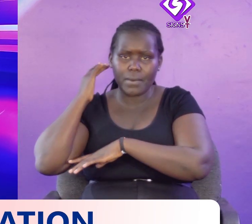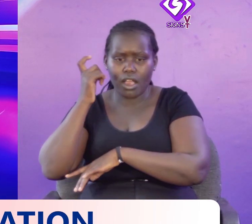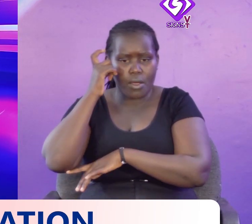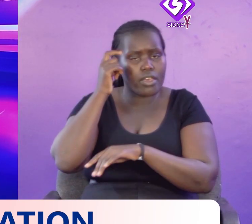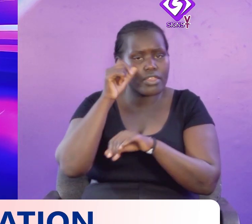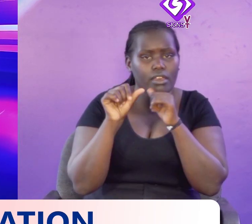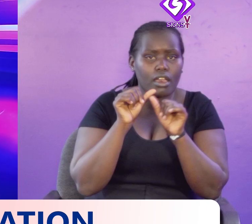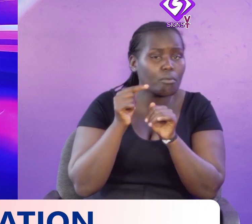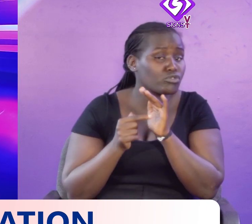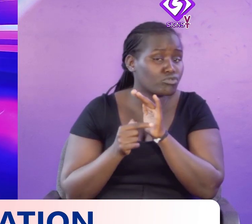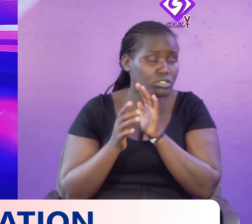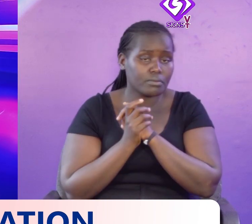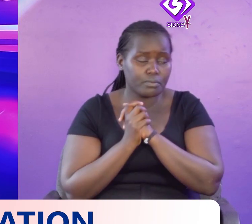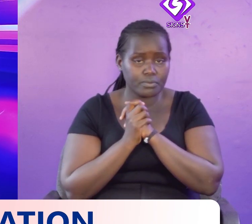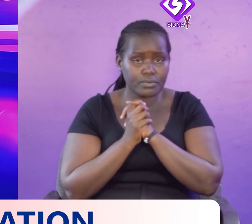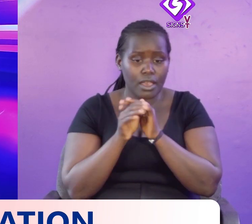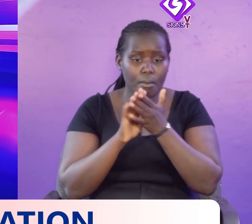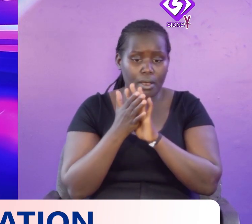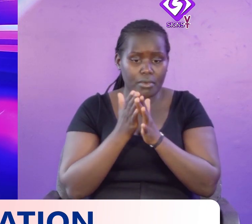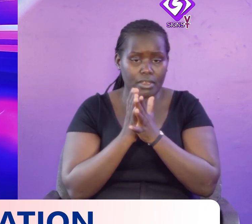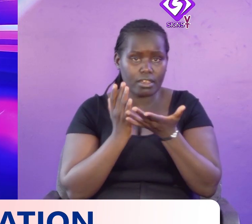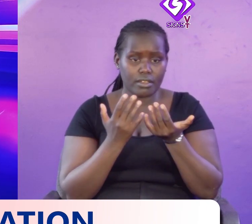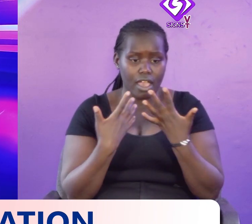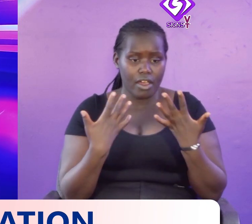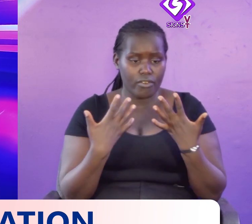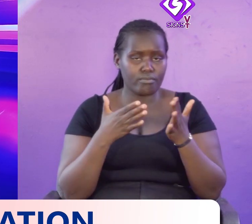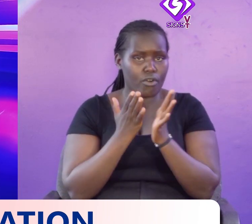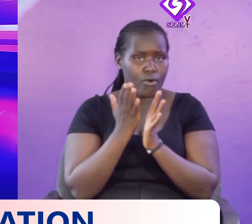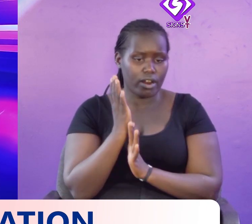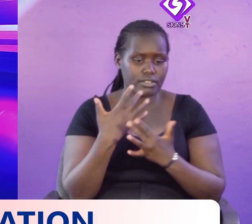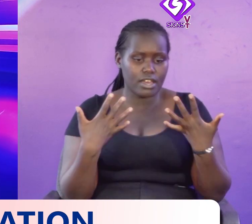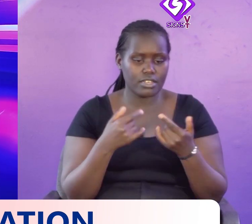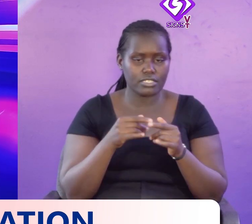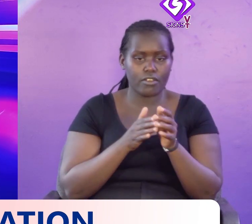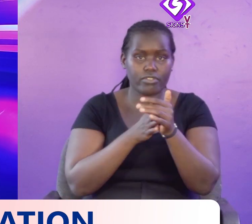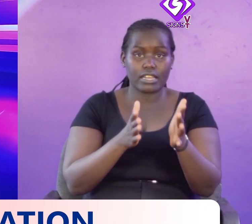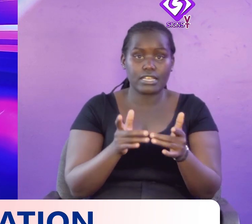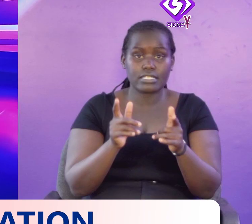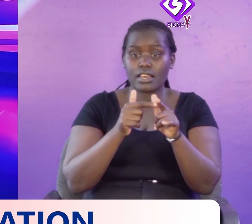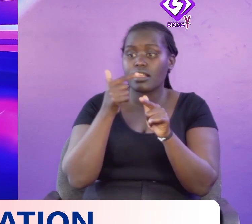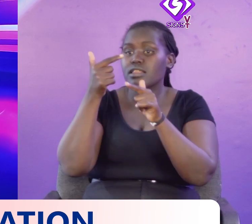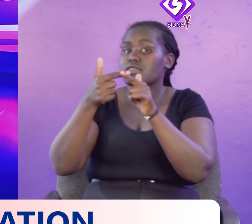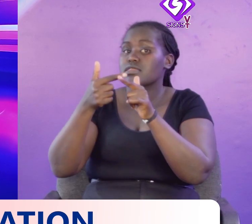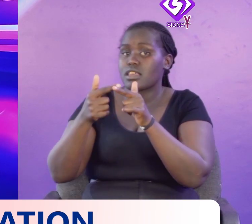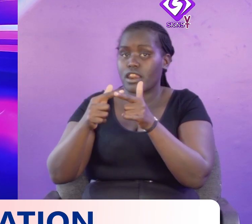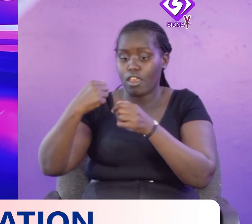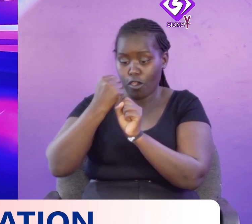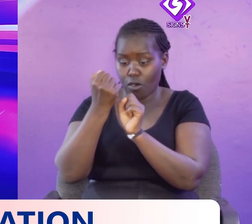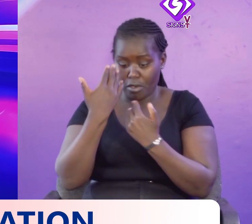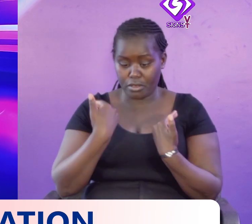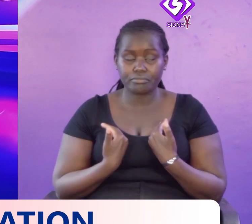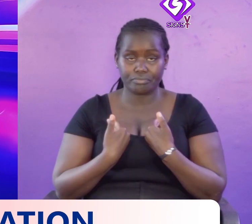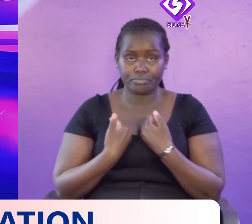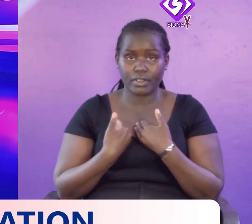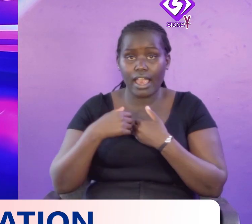about being in the right hands of the leaders. Yes. Then you make me